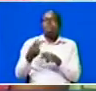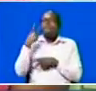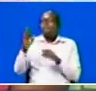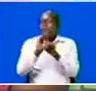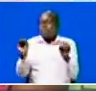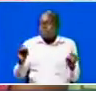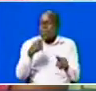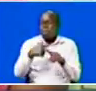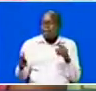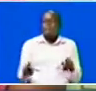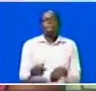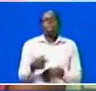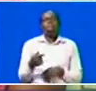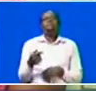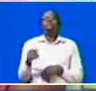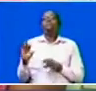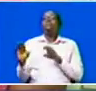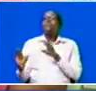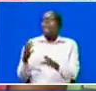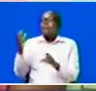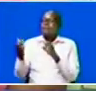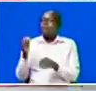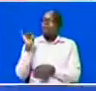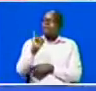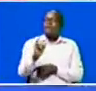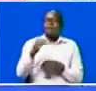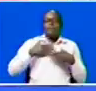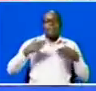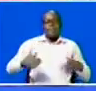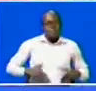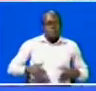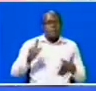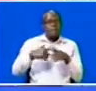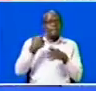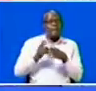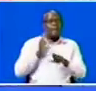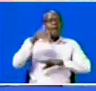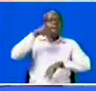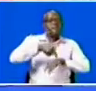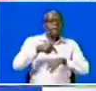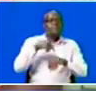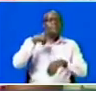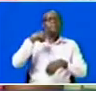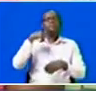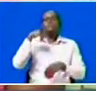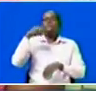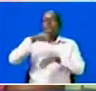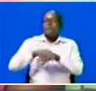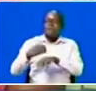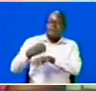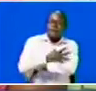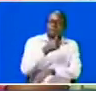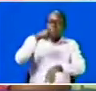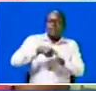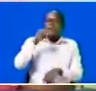now, but actually the chemicals accumulate in your body, like the heavy metals. And then with the time, you get, for example, cancer down in the line when